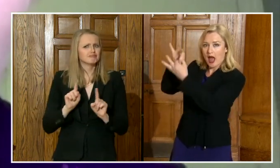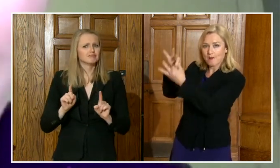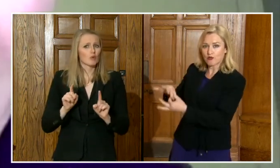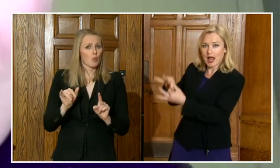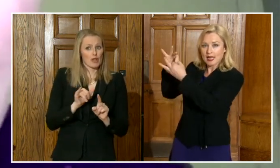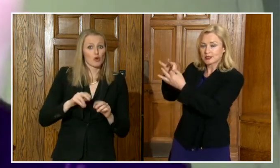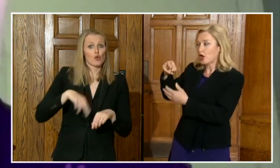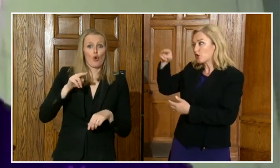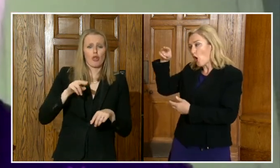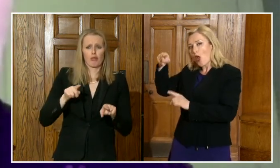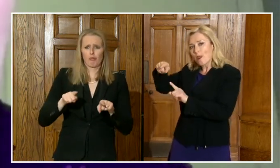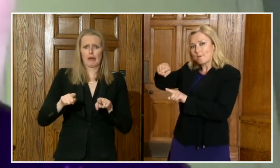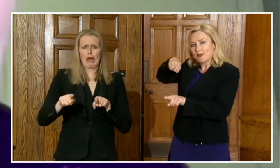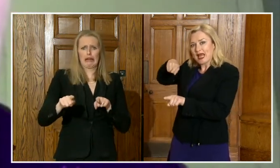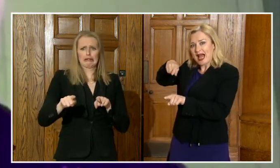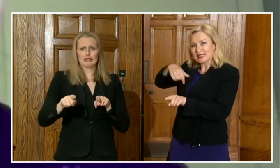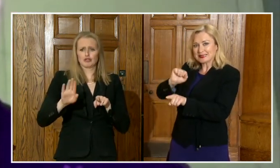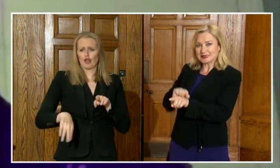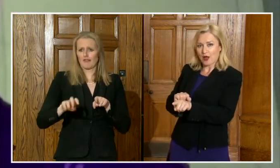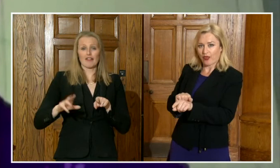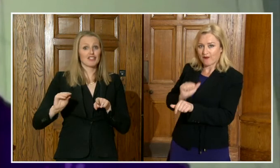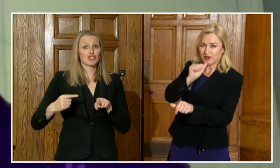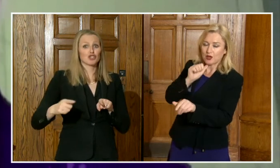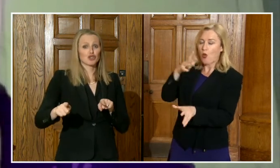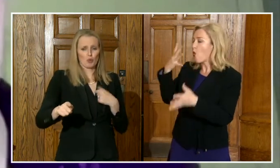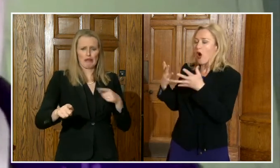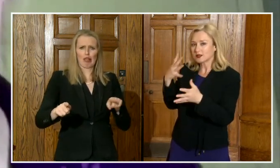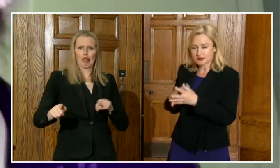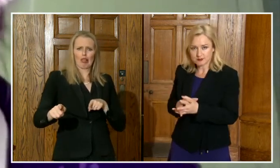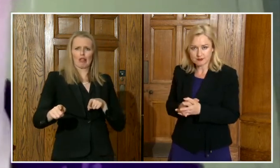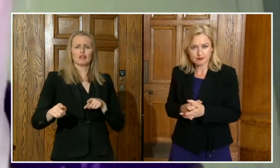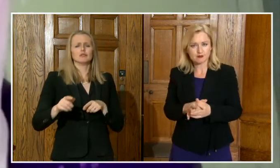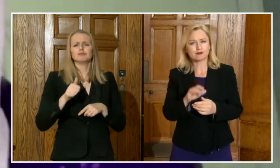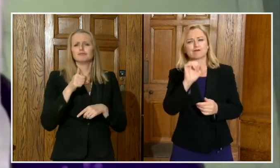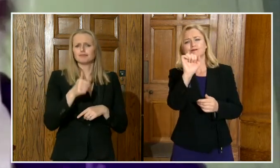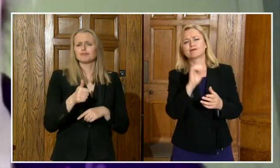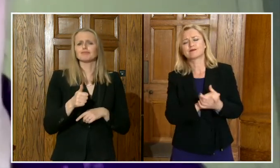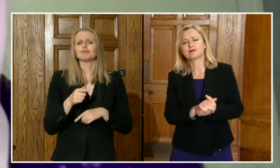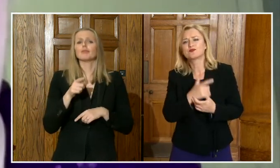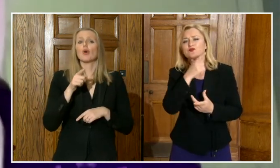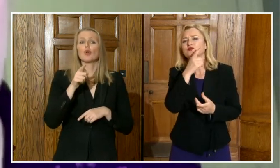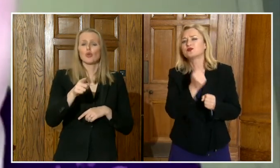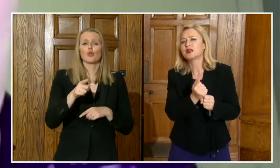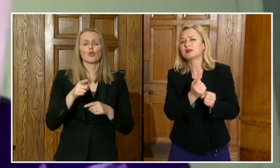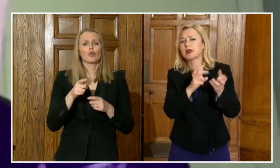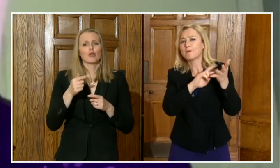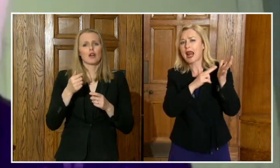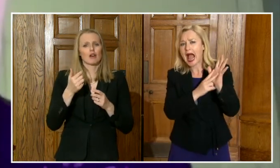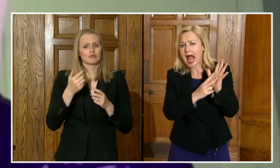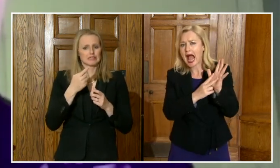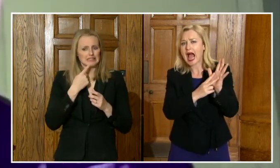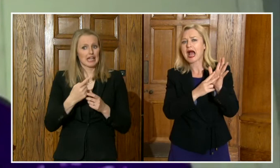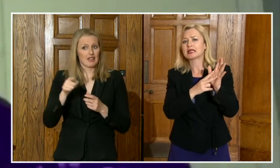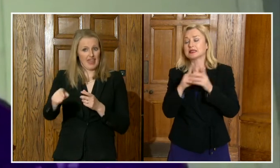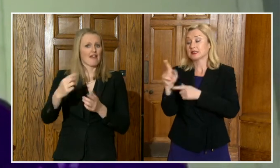North has lagged behind. In some respects, given what you've said and the fact that a plan and a sort of a detailed timetable plan has been